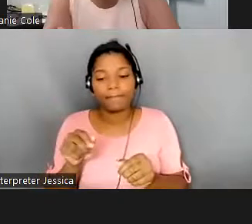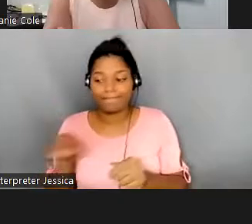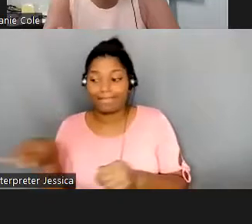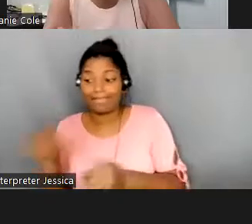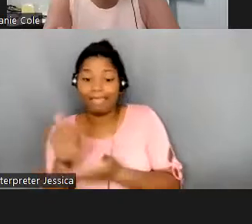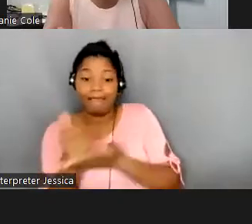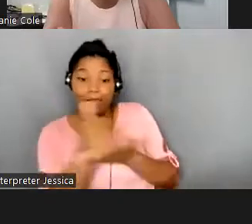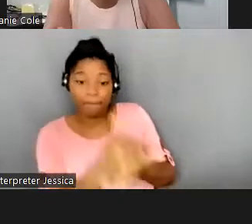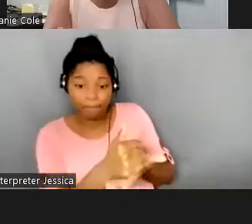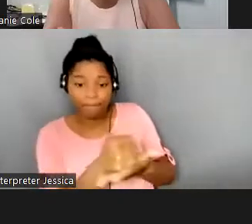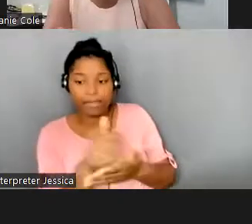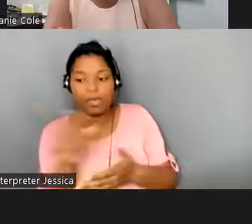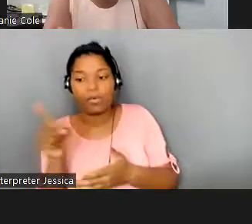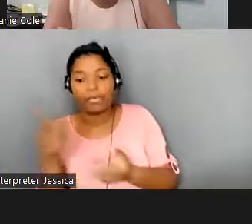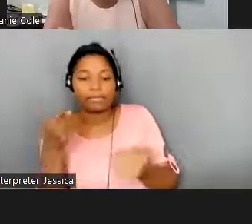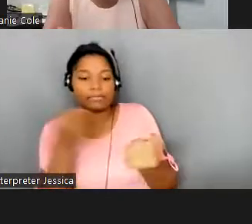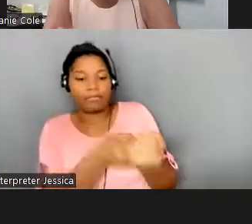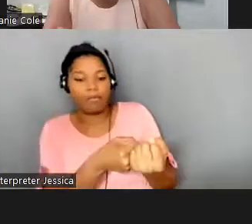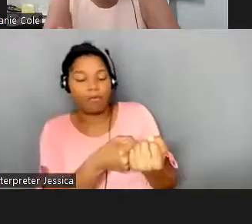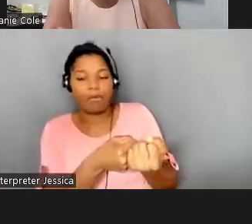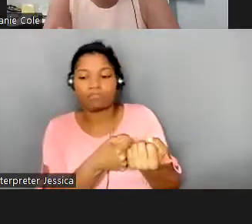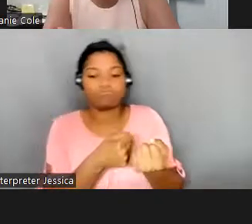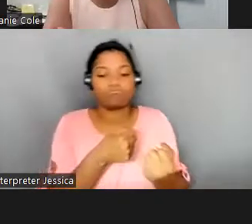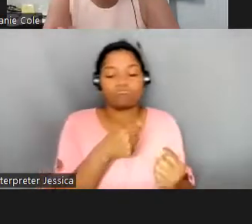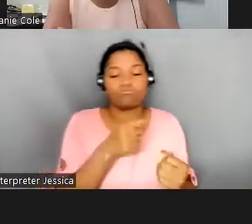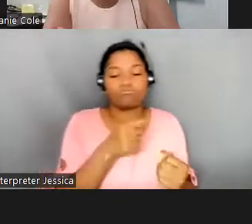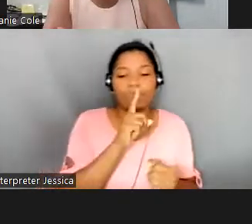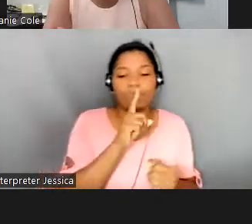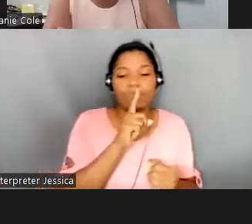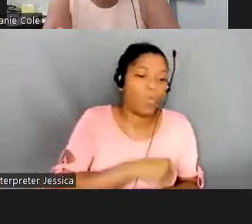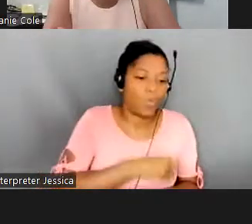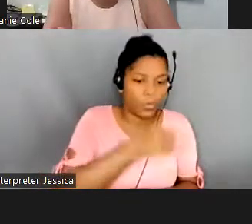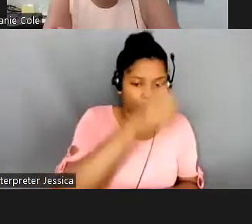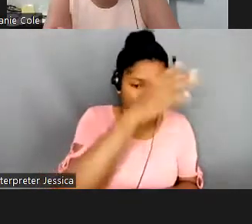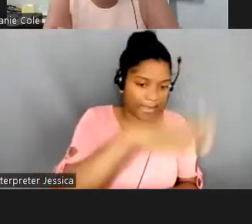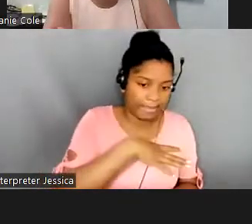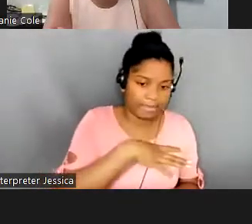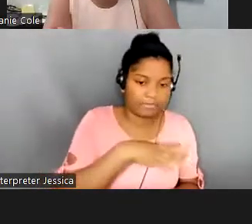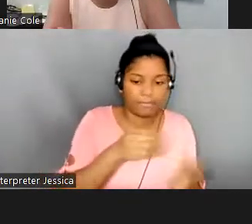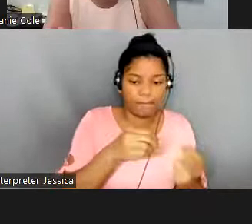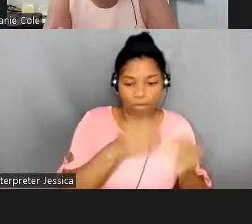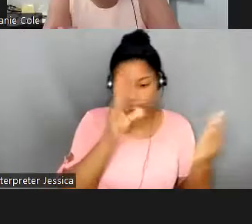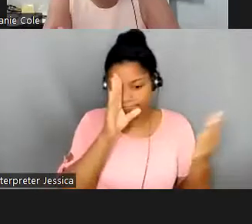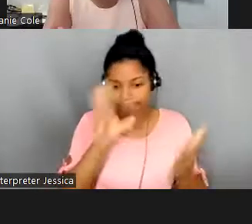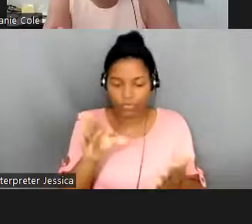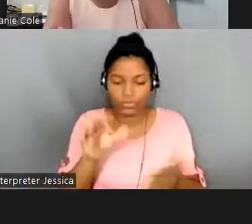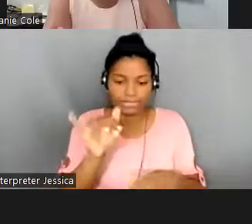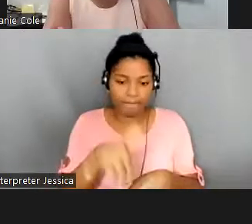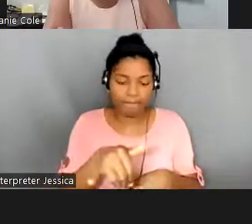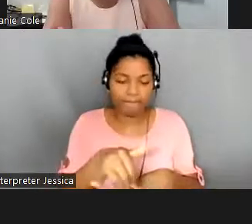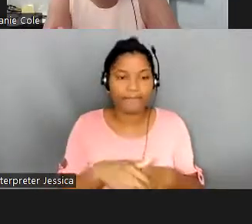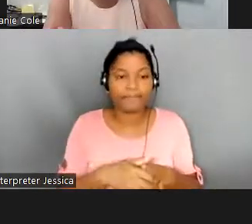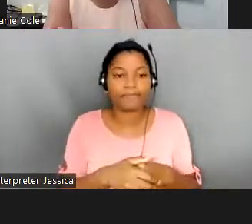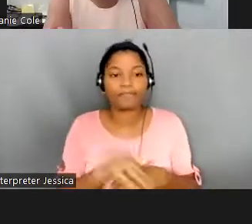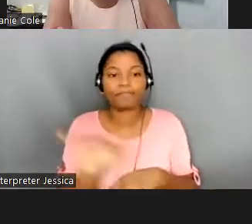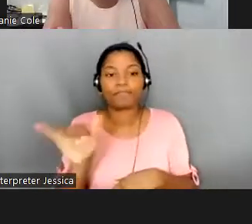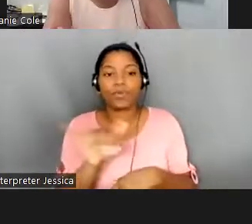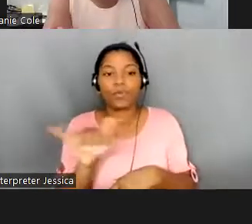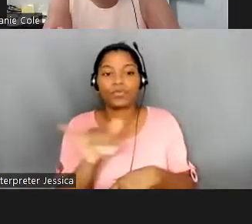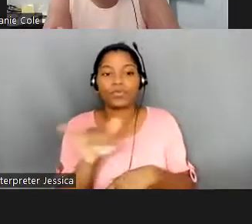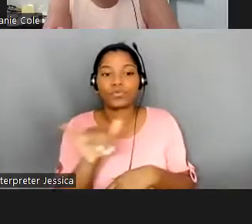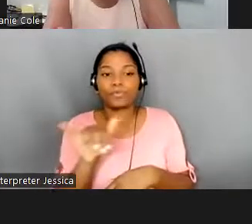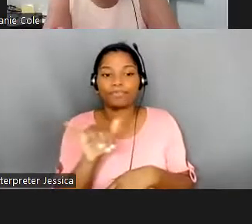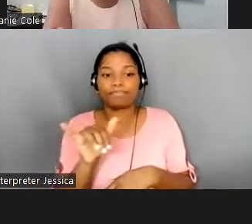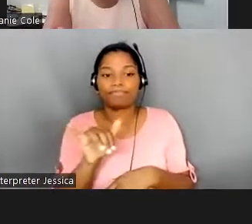or providing a support and a service to the younger people. There also was a